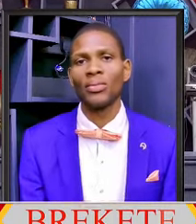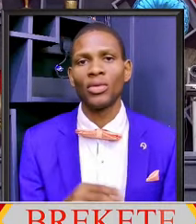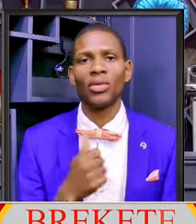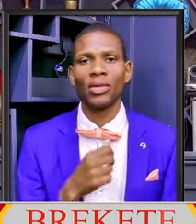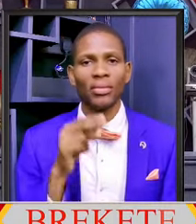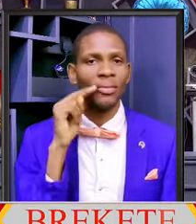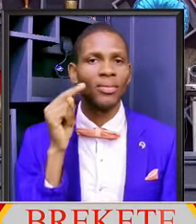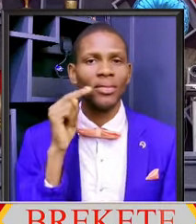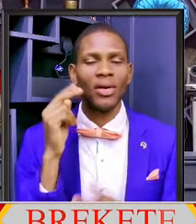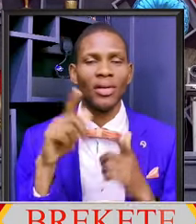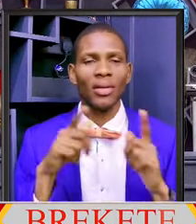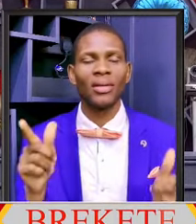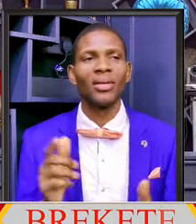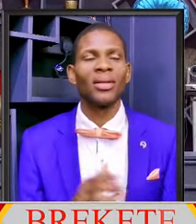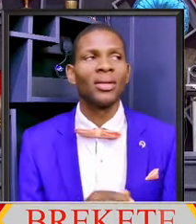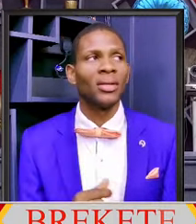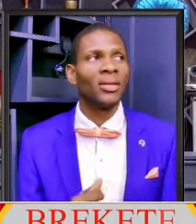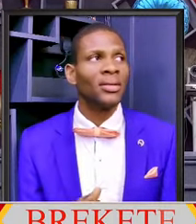Allah make you albarka.